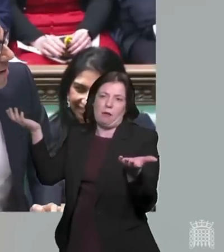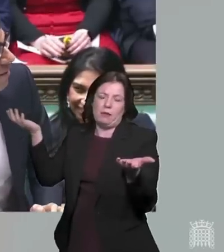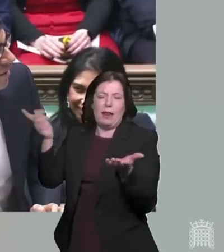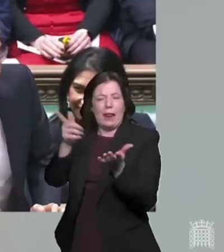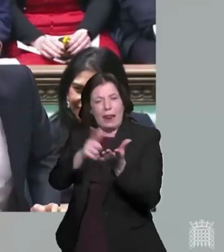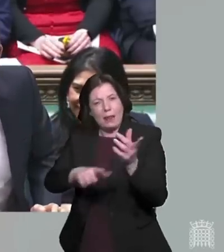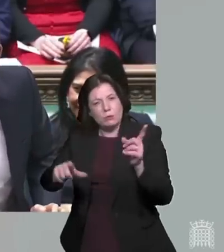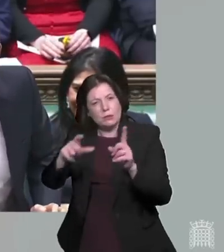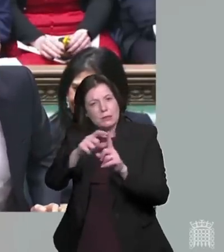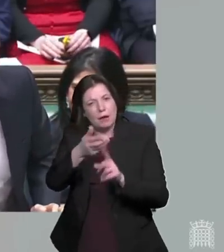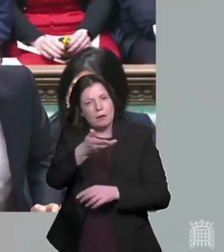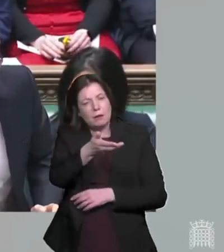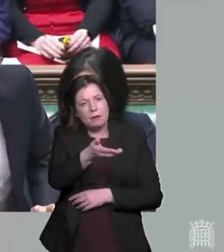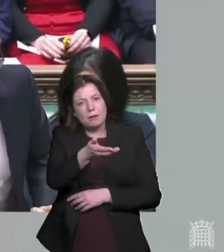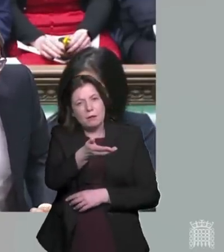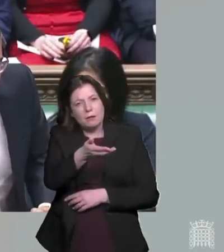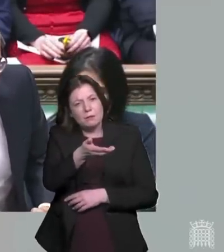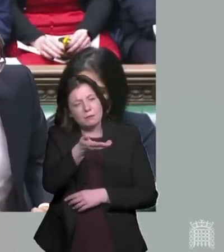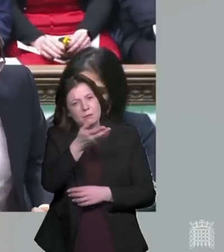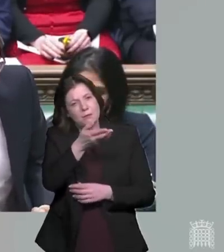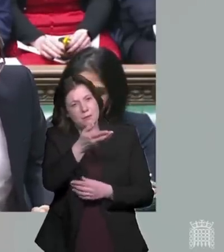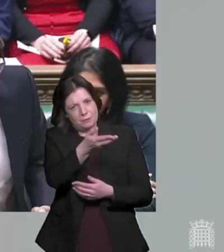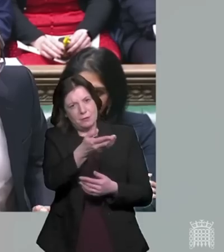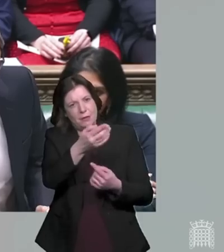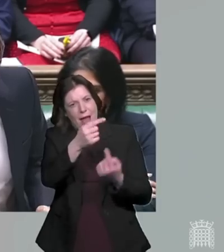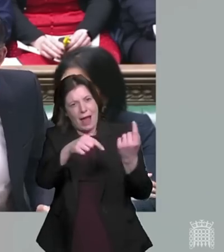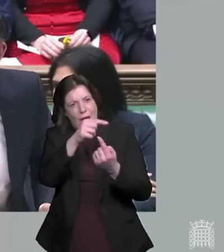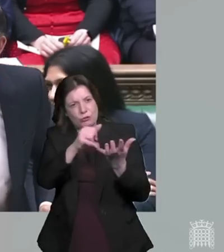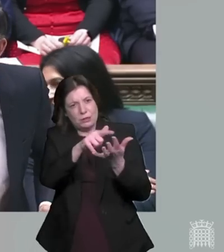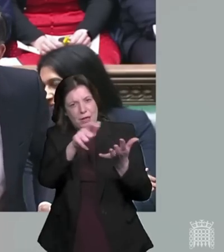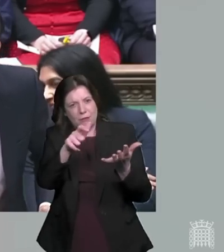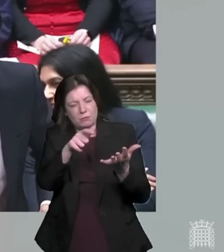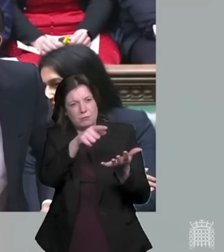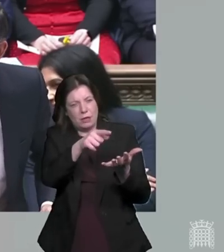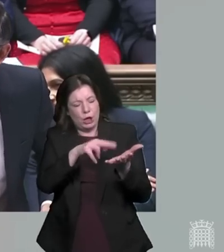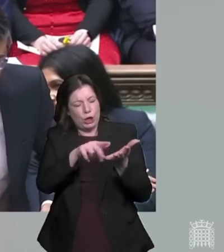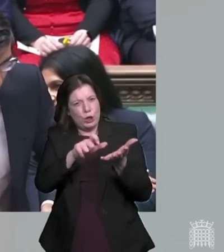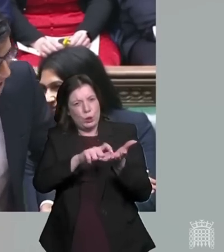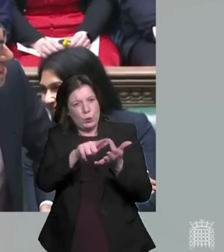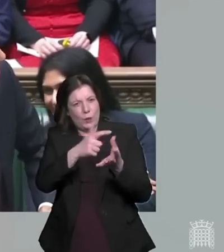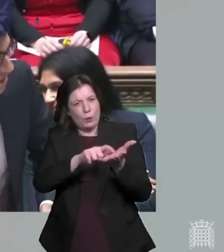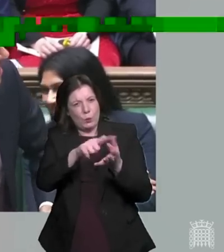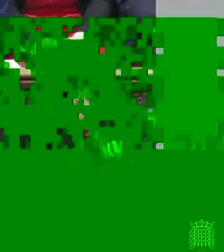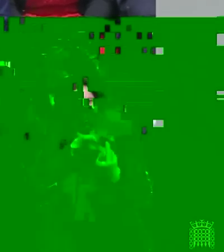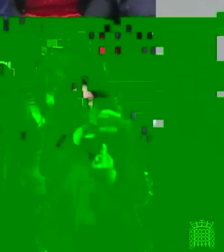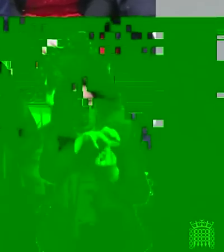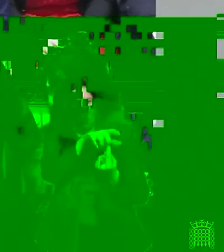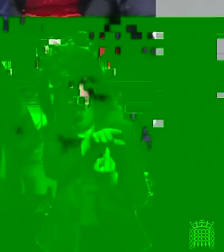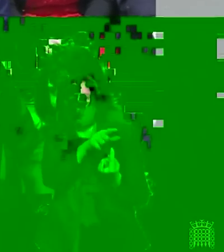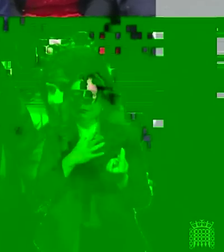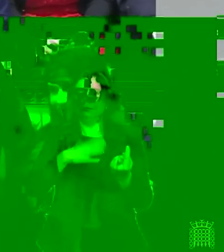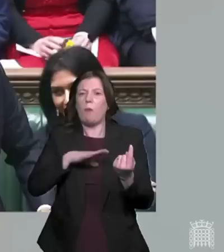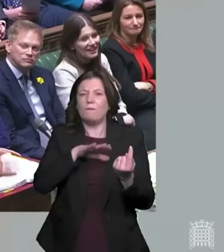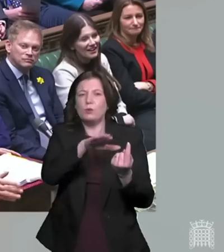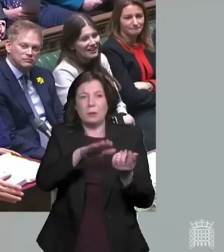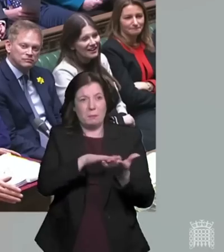Liberal Democrat shadow Energy Secretary who said that there was no role for nuclear power in our future history is not something that we need to listen